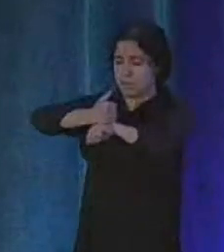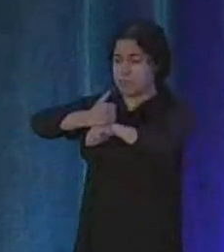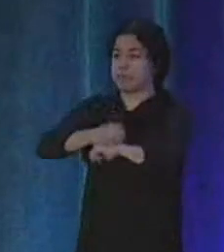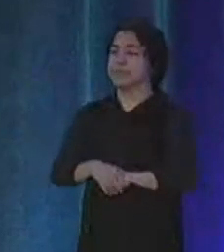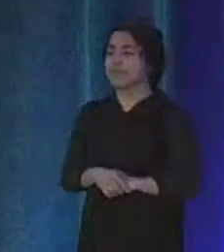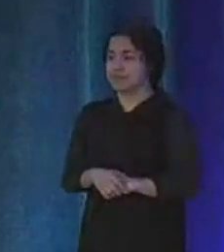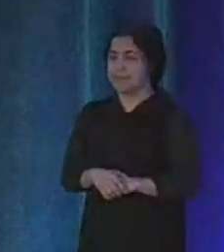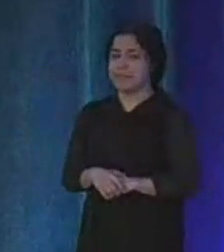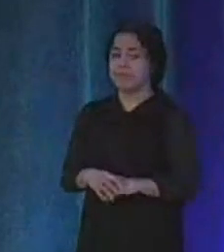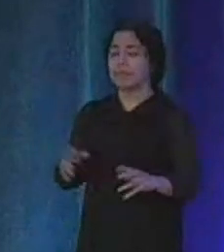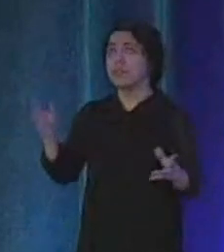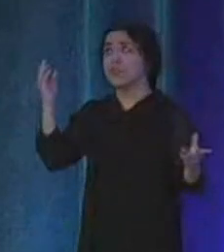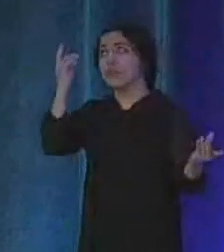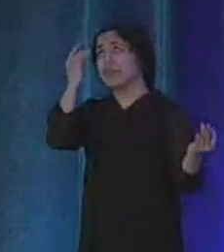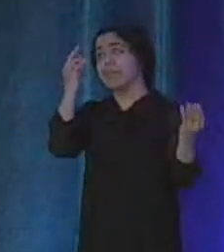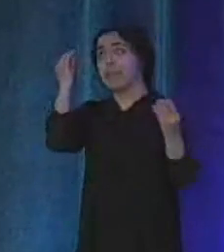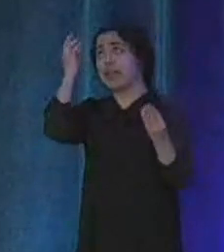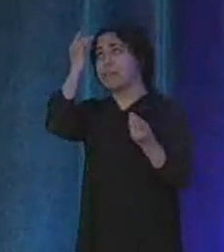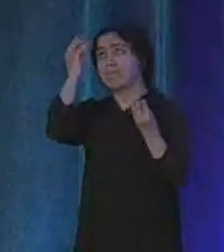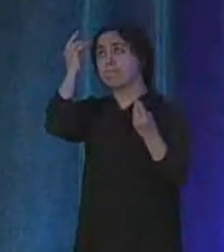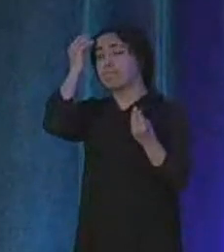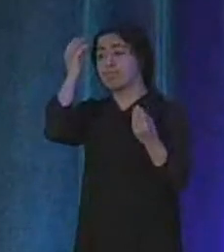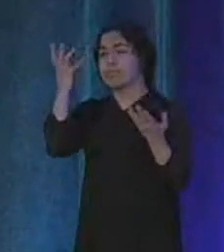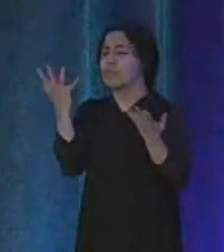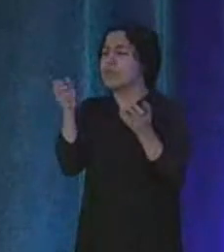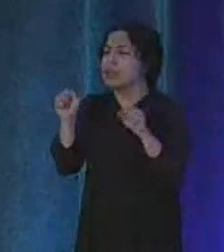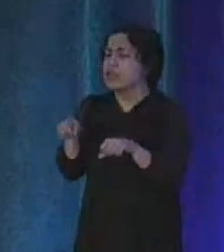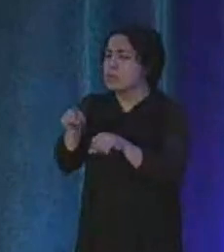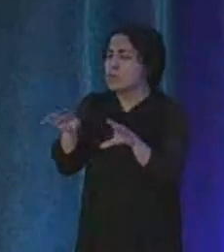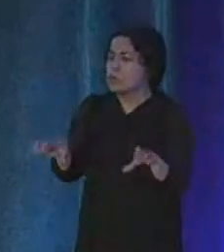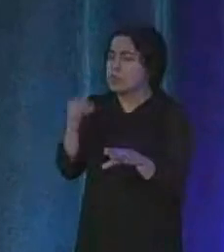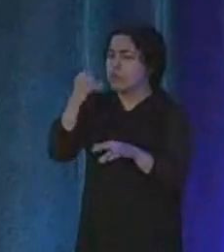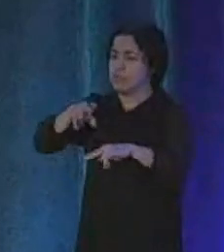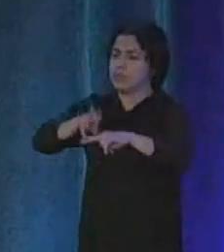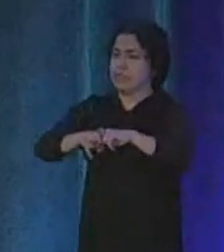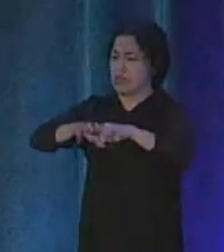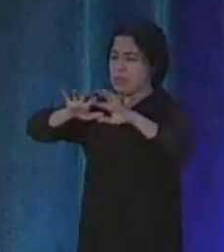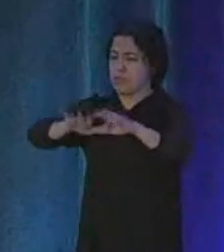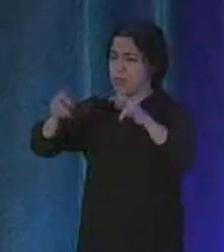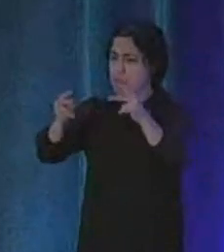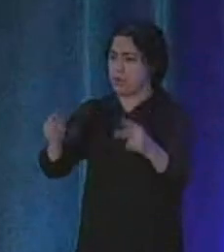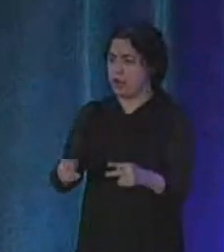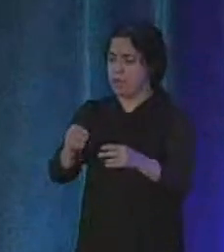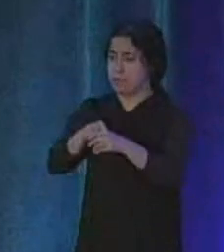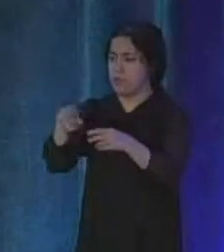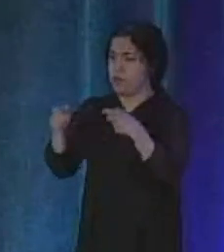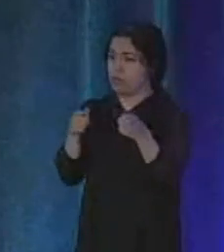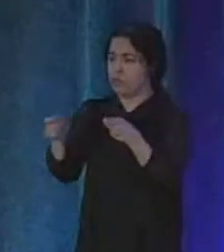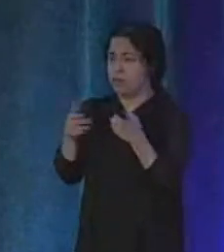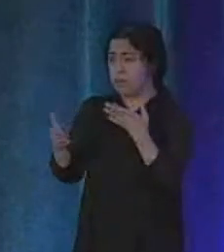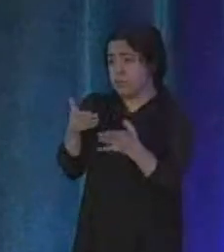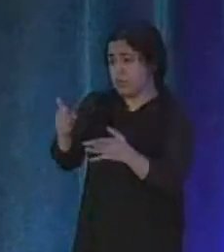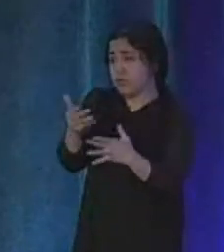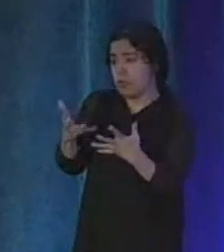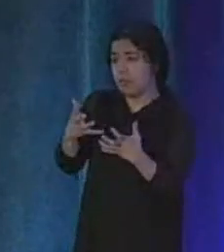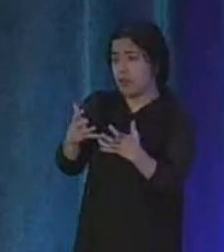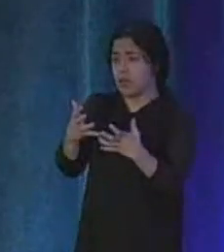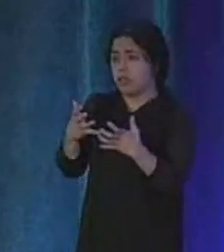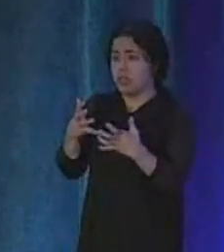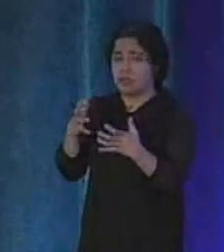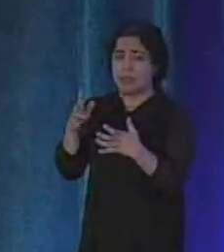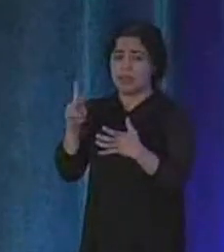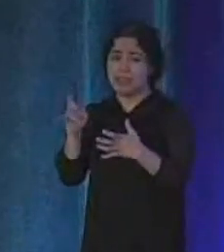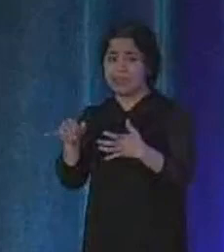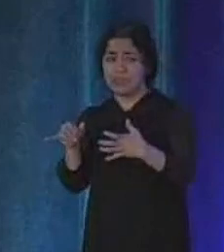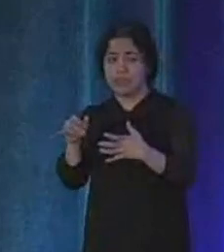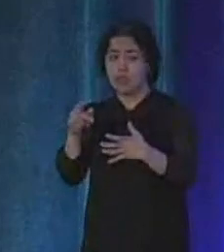So reflect. What's something that you can do when you sit down to program, something that will be in your control? Maybe it's you want to rub a key. You can use mine,